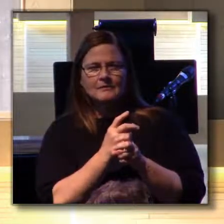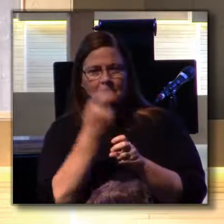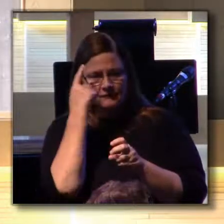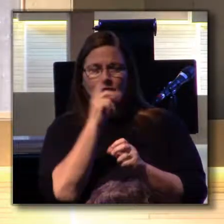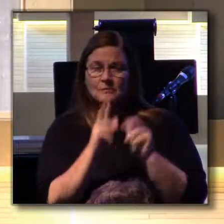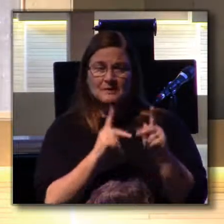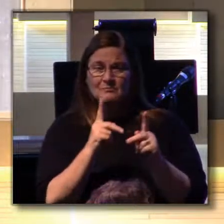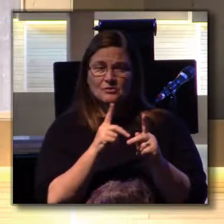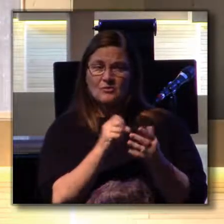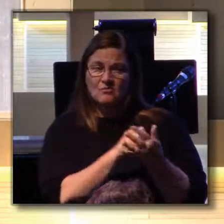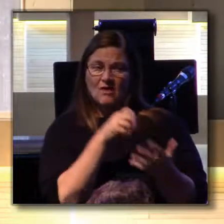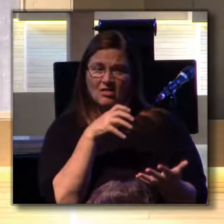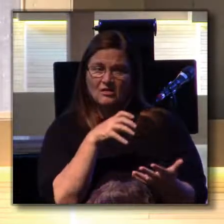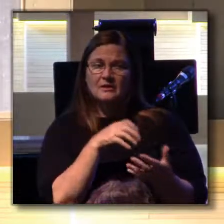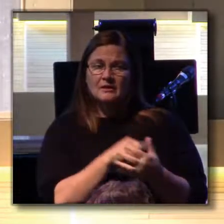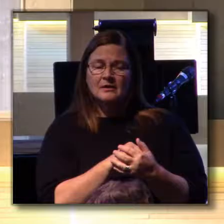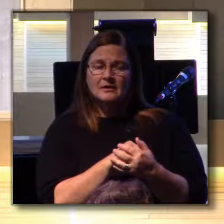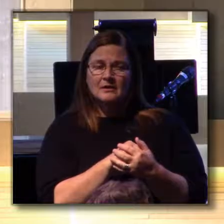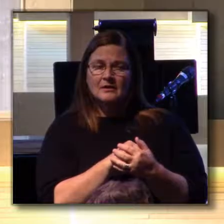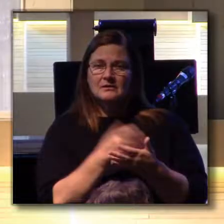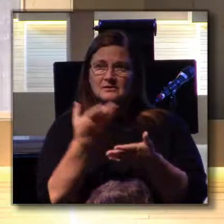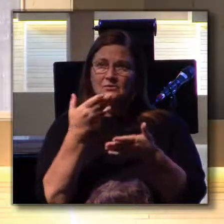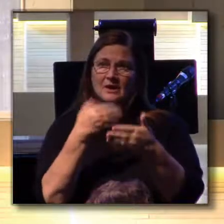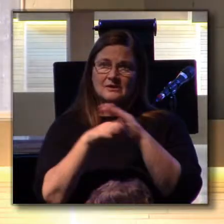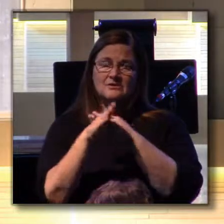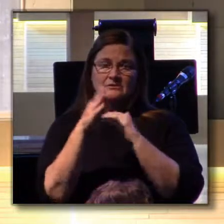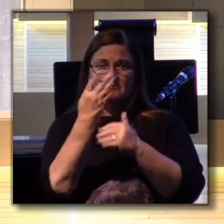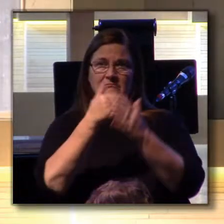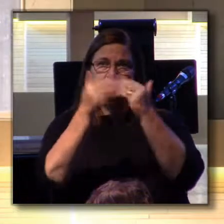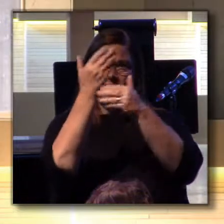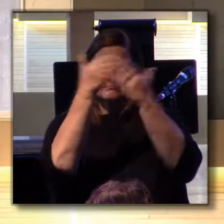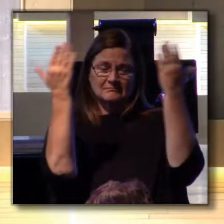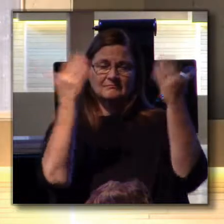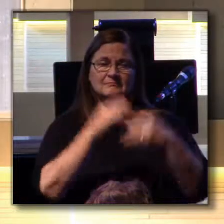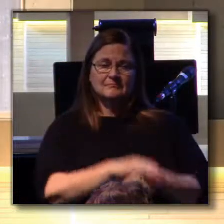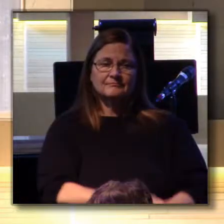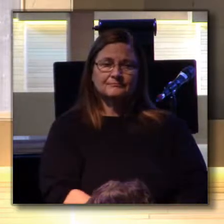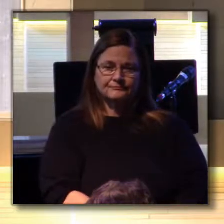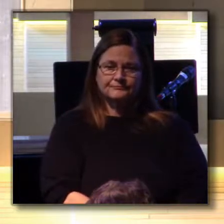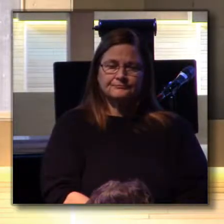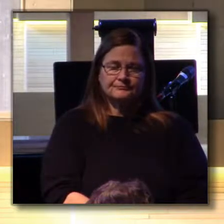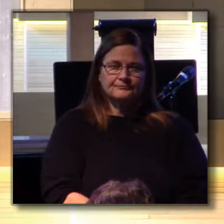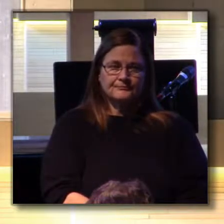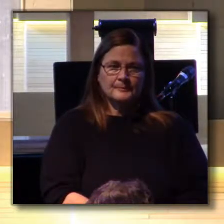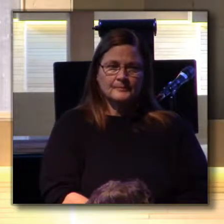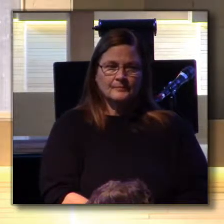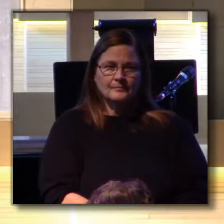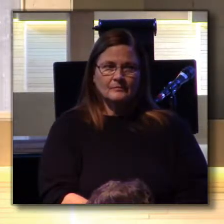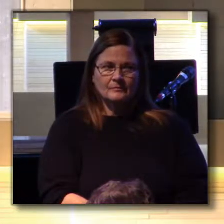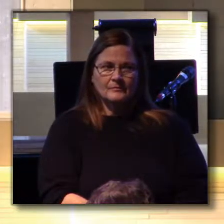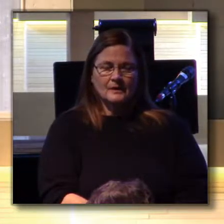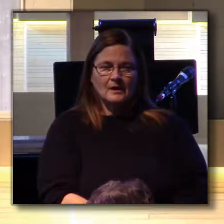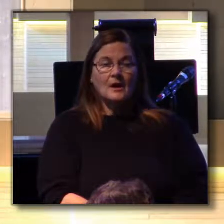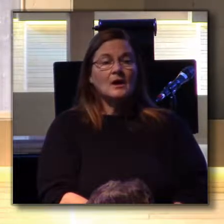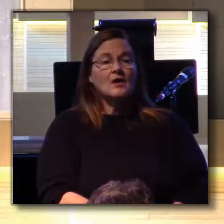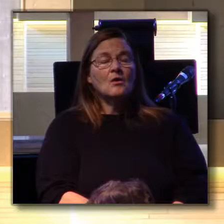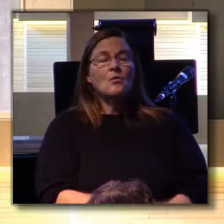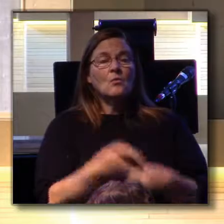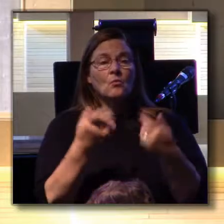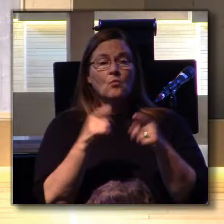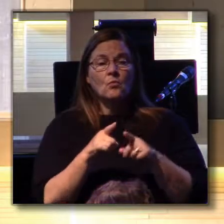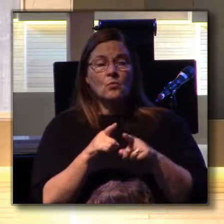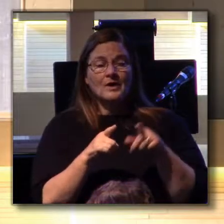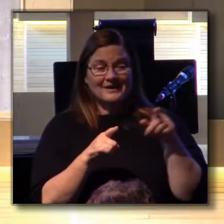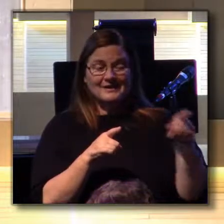to enter the kingdom of God. And so when I didn't point this out earlier, when he said, how shall I inherit eternal